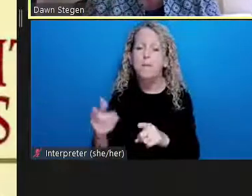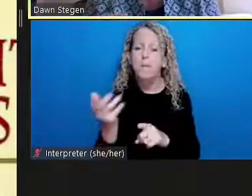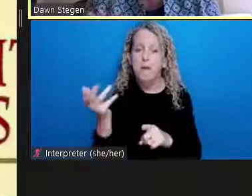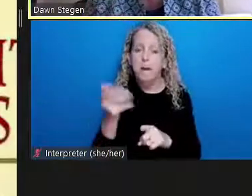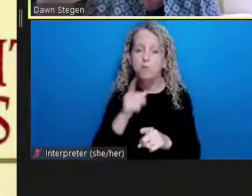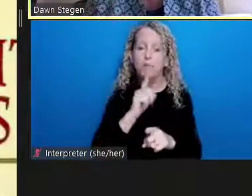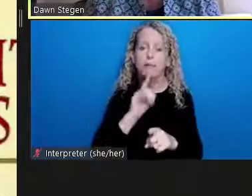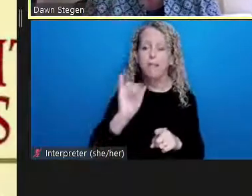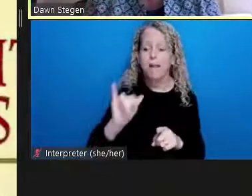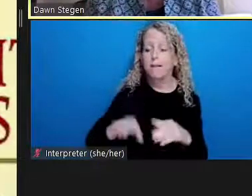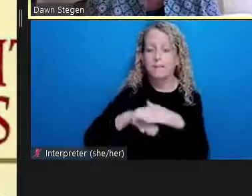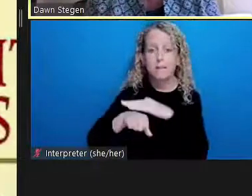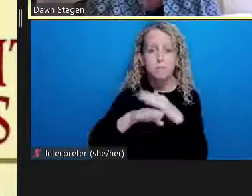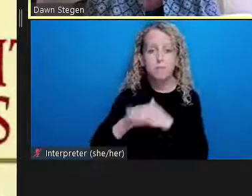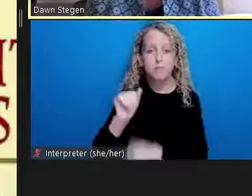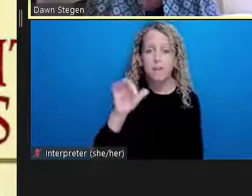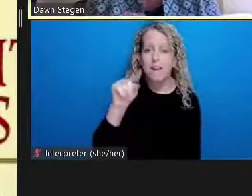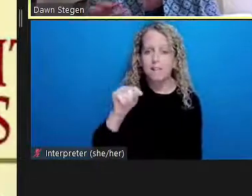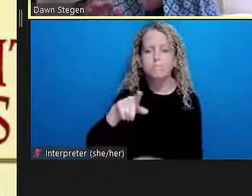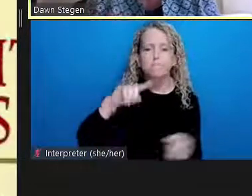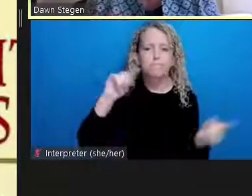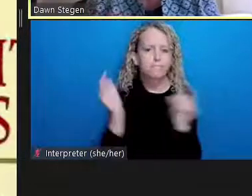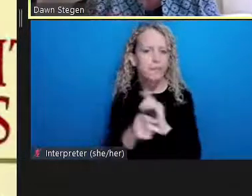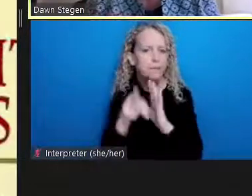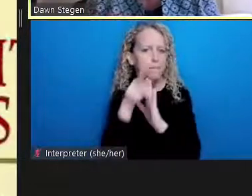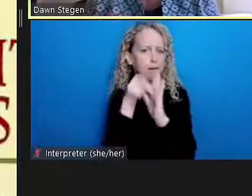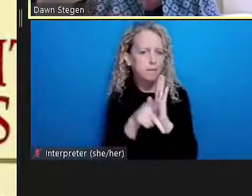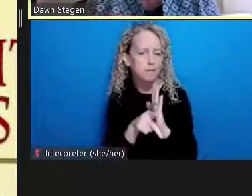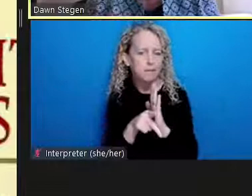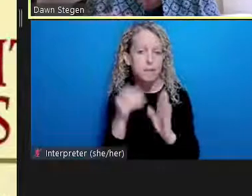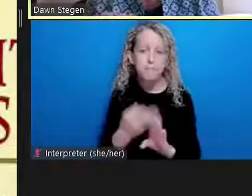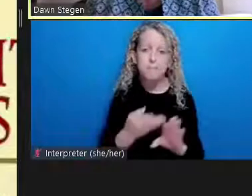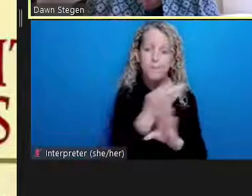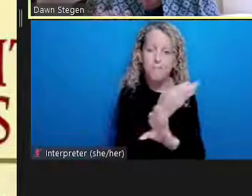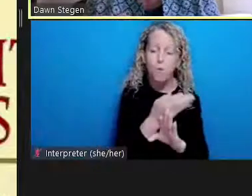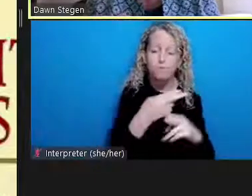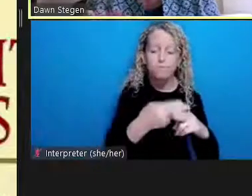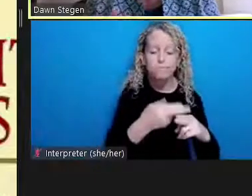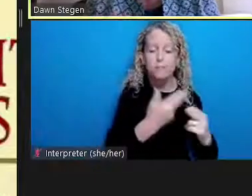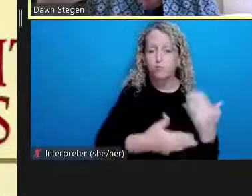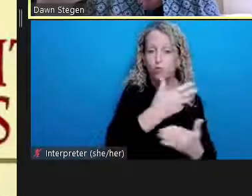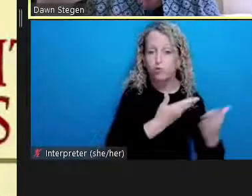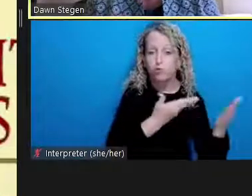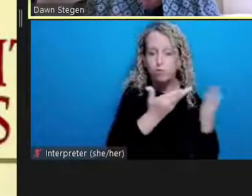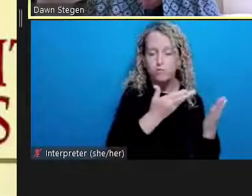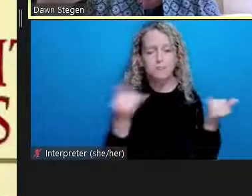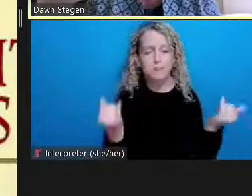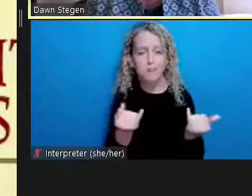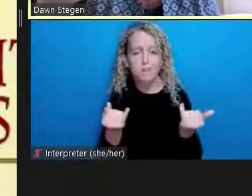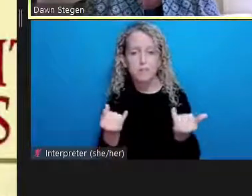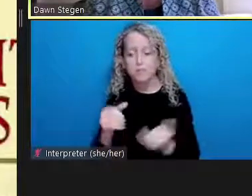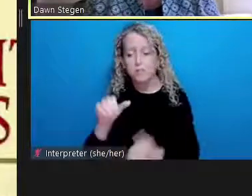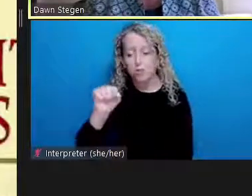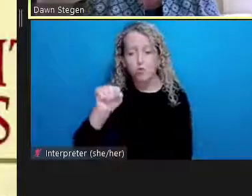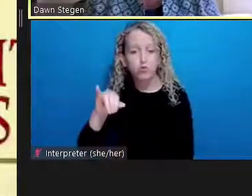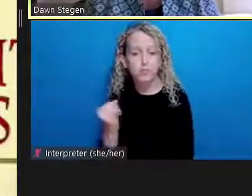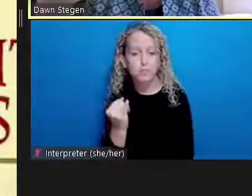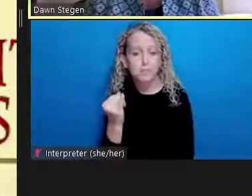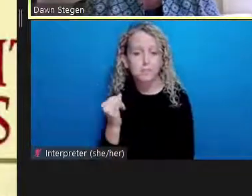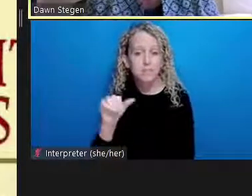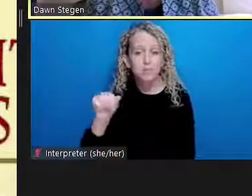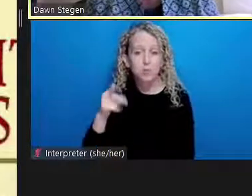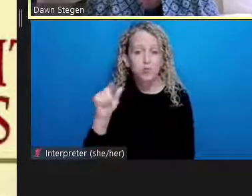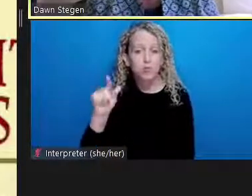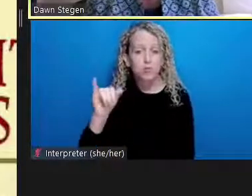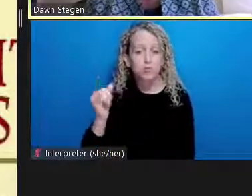Act, is the policy shift from being a social service to a social justice matter. The Act makes it very